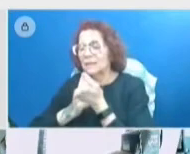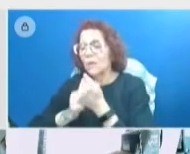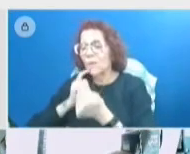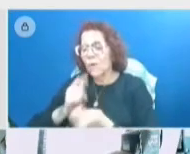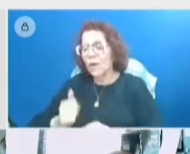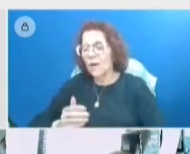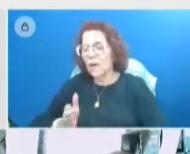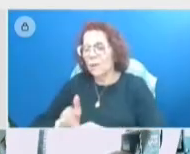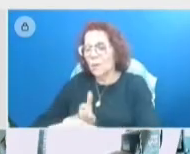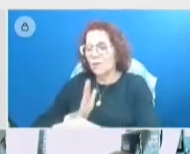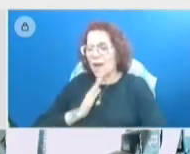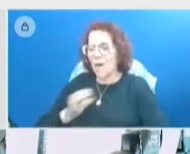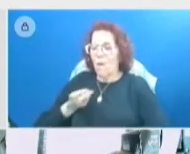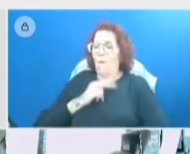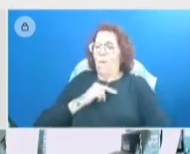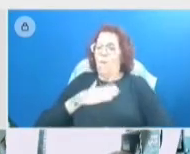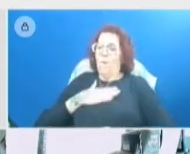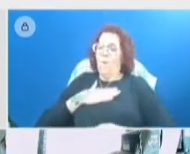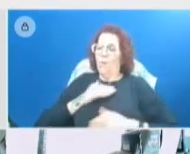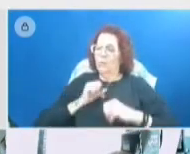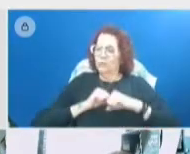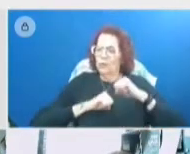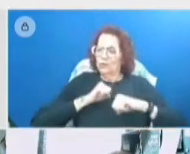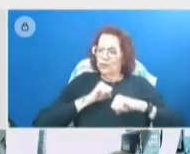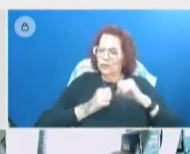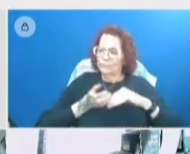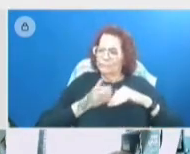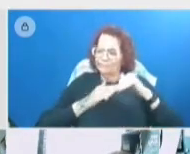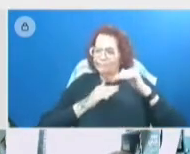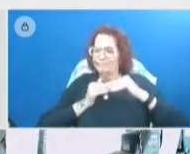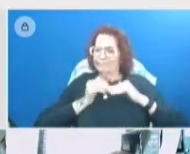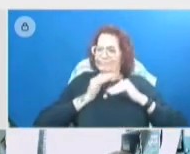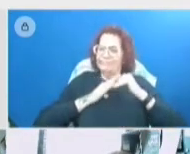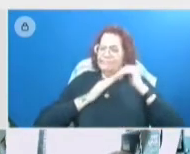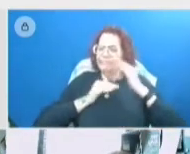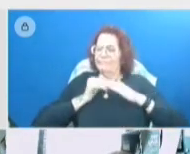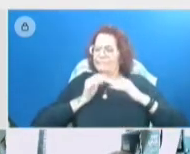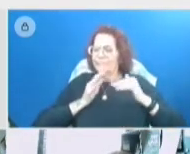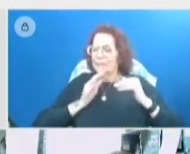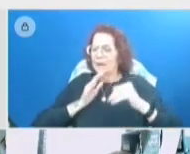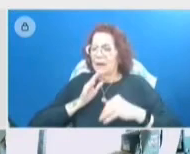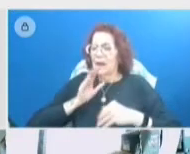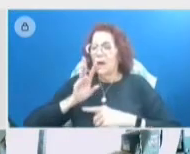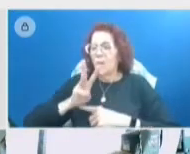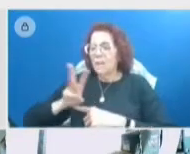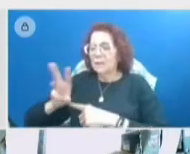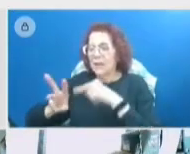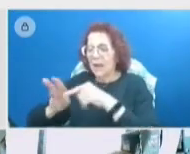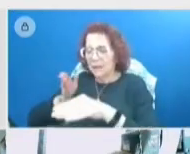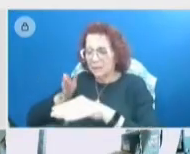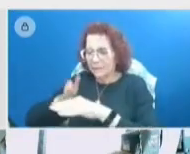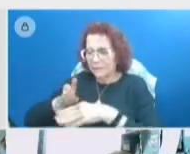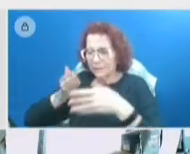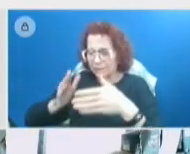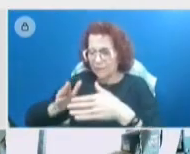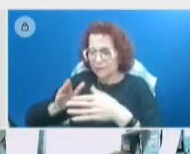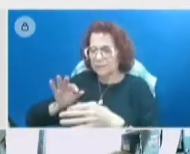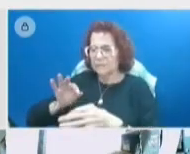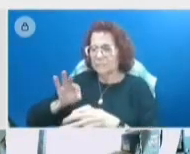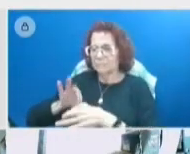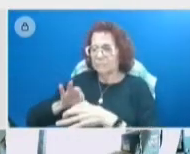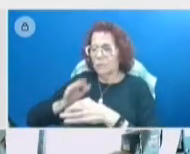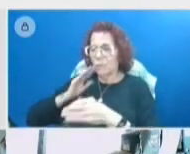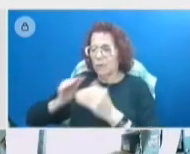For our website, I think, as to be expected, post-election levels are still around about